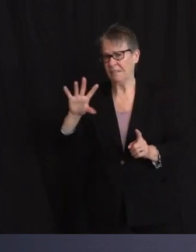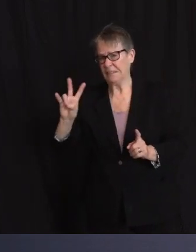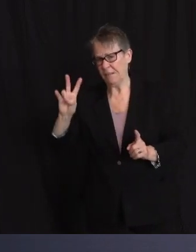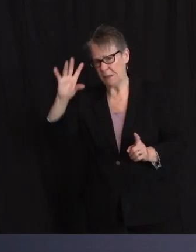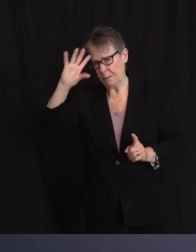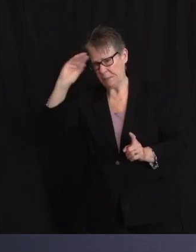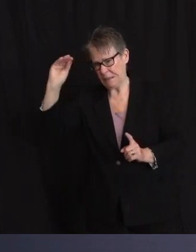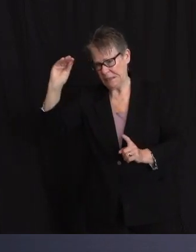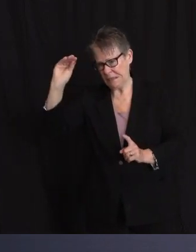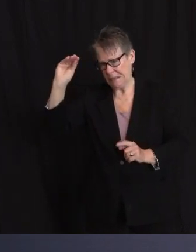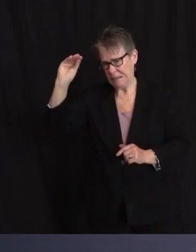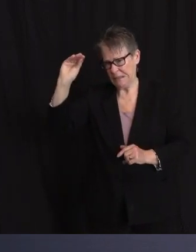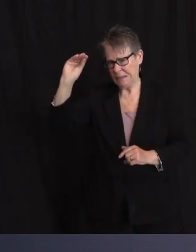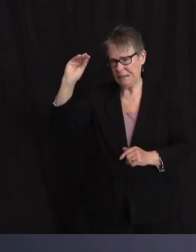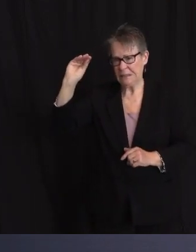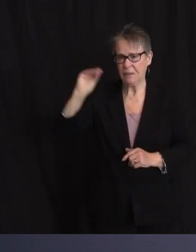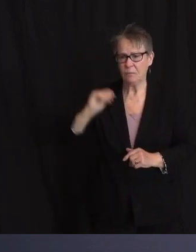21.8% are black.